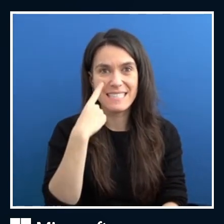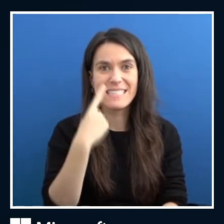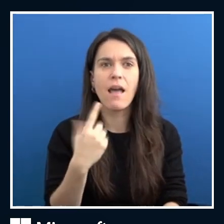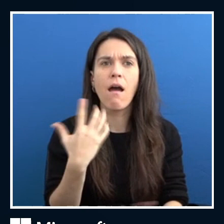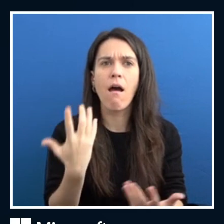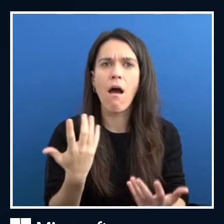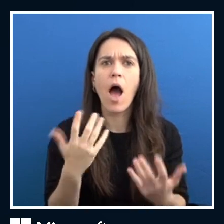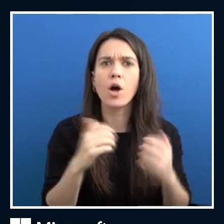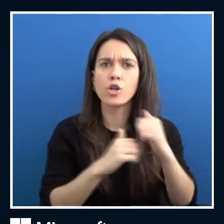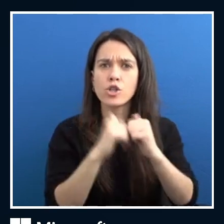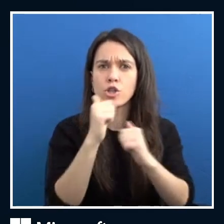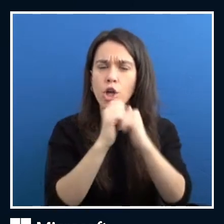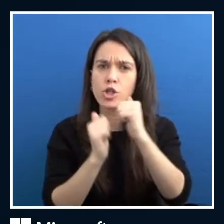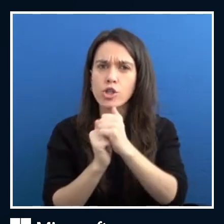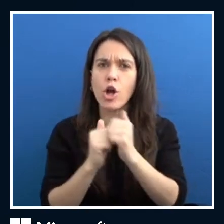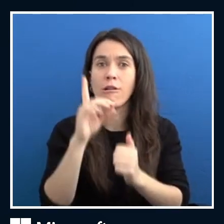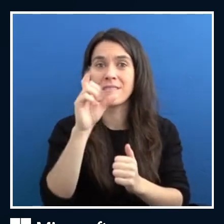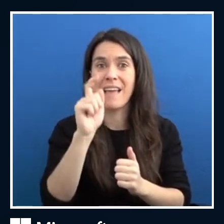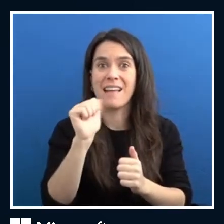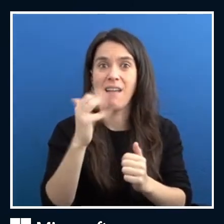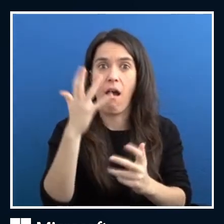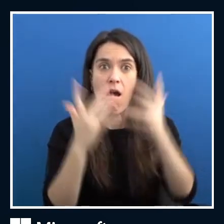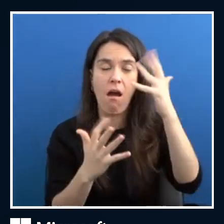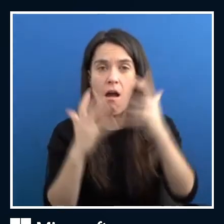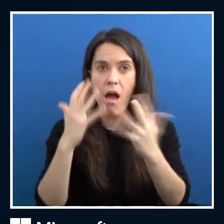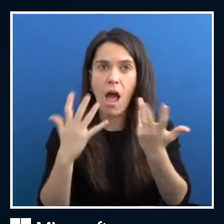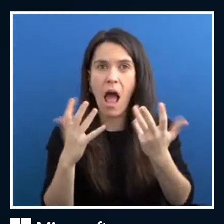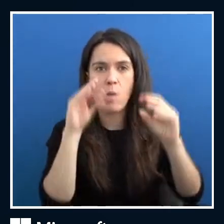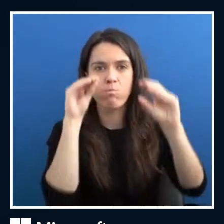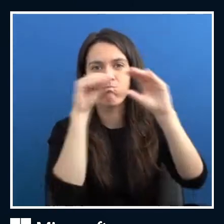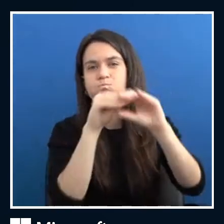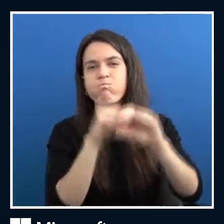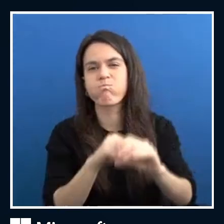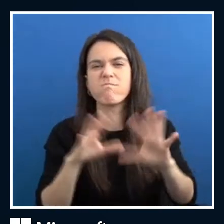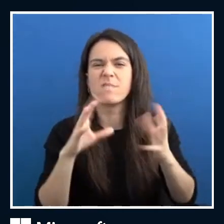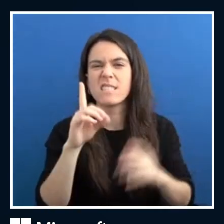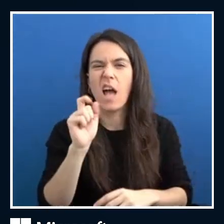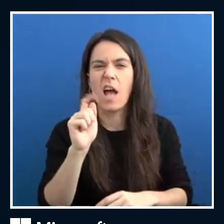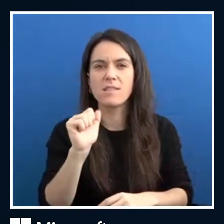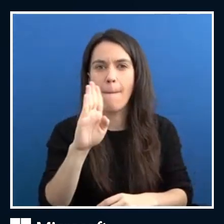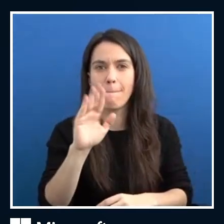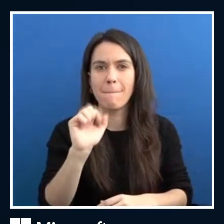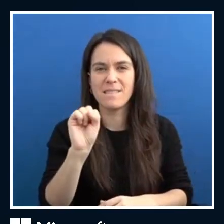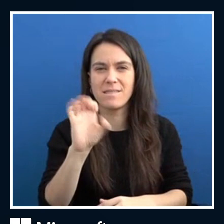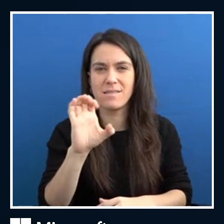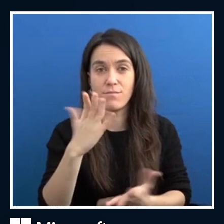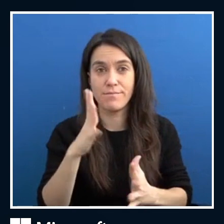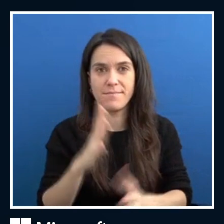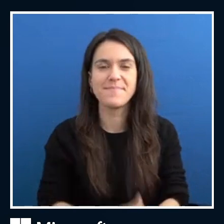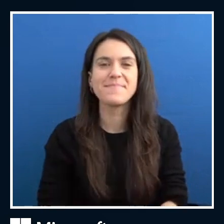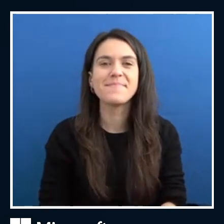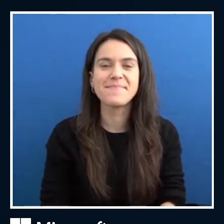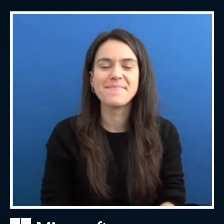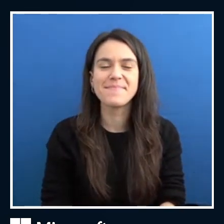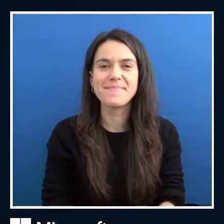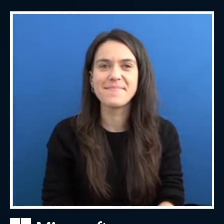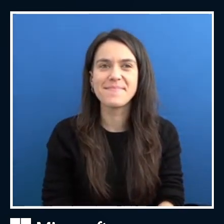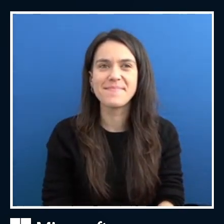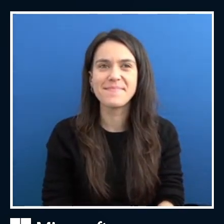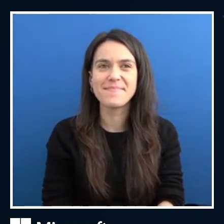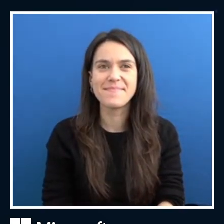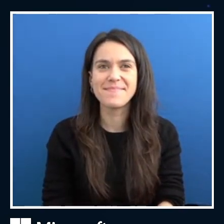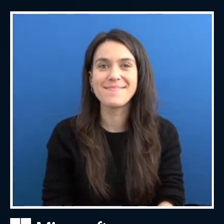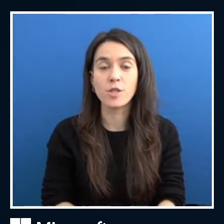data into a kind of database. And here we're defining which fields you can use